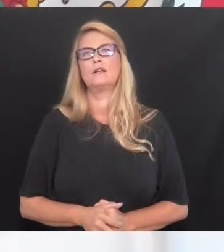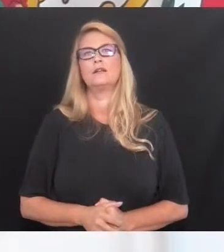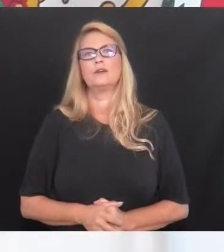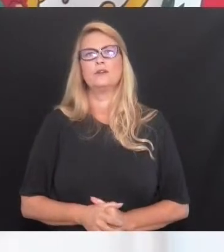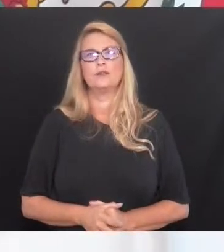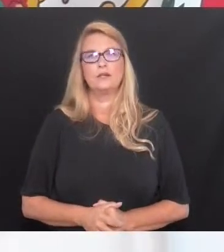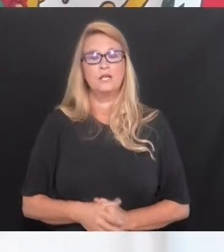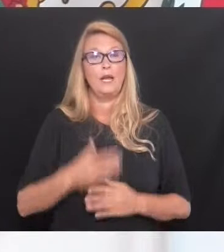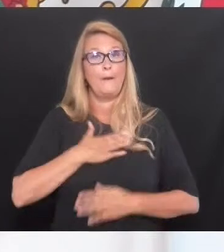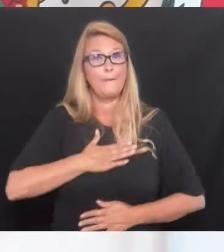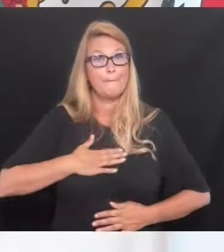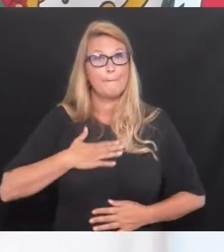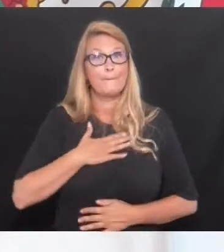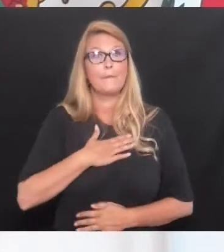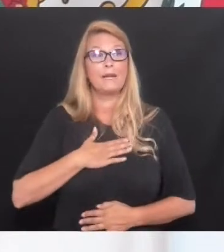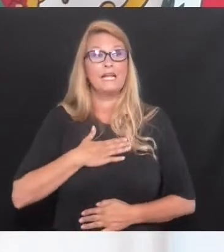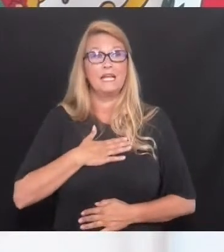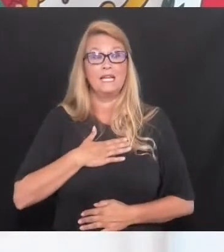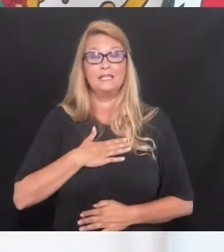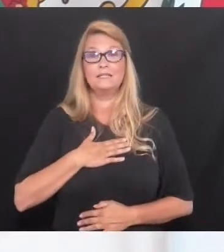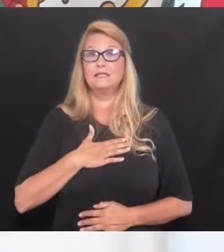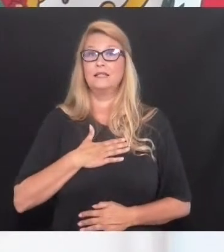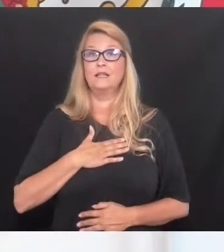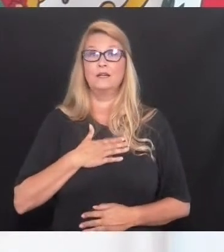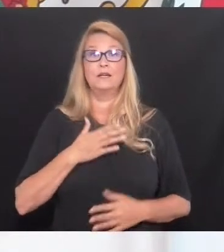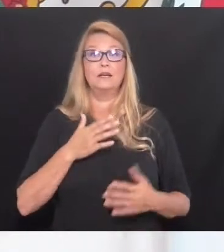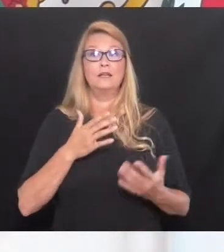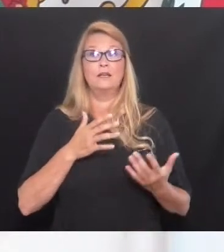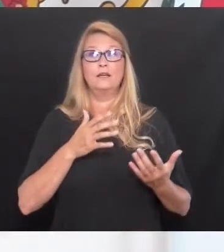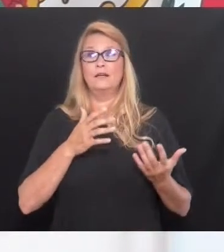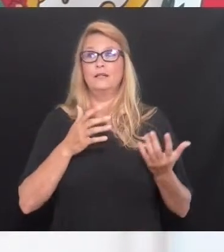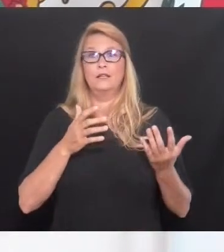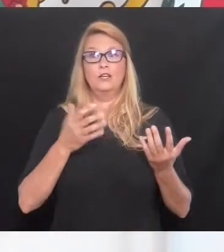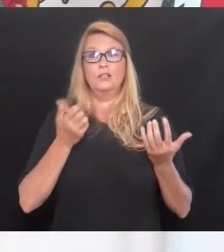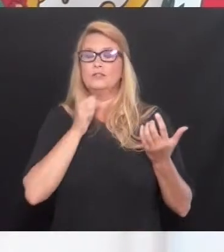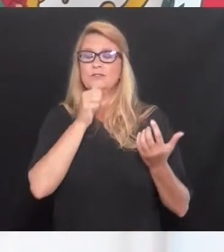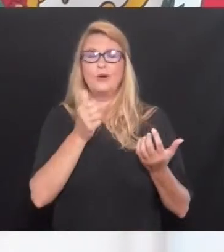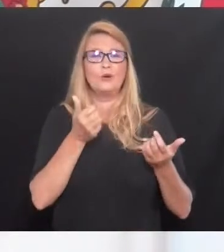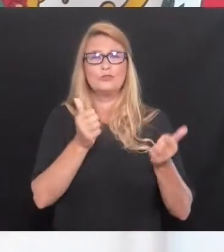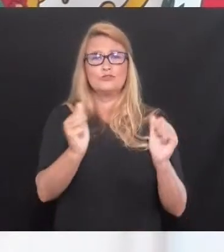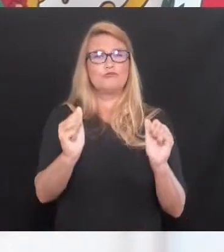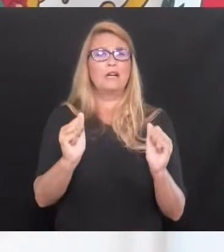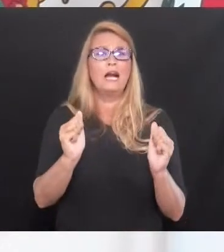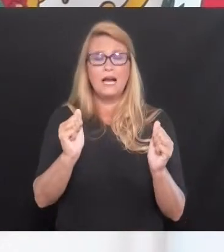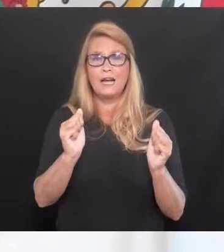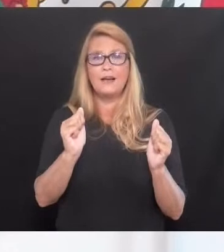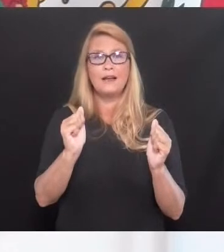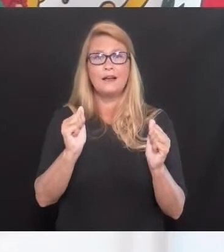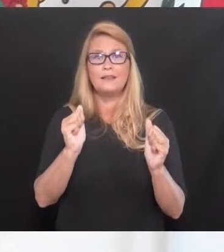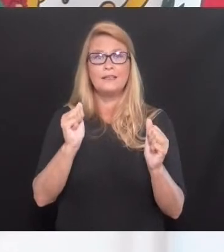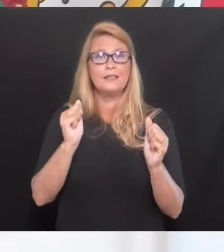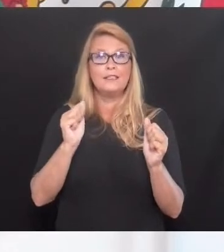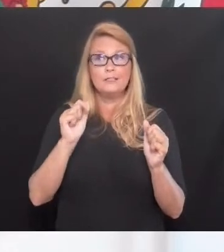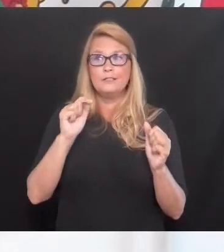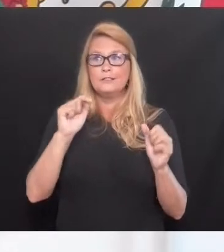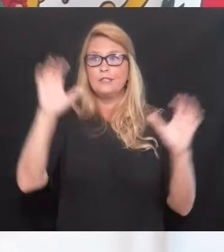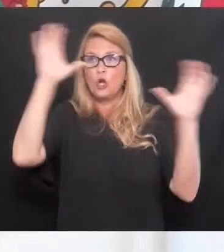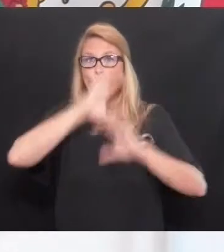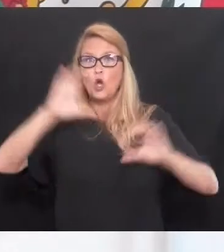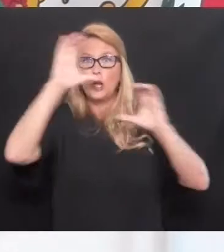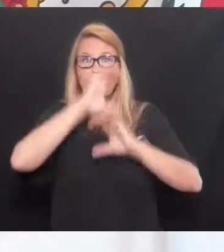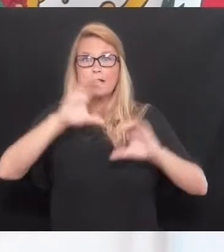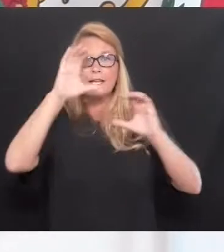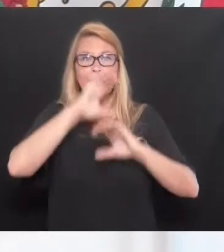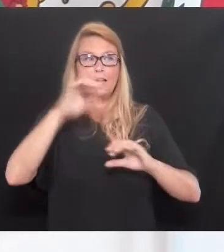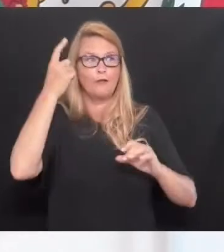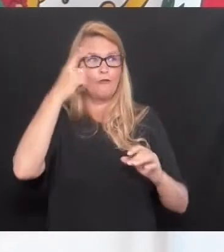rat holes and try to come up with stuff and everything and here and there. But at the end of the day, I hope and pray at least, that you'll